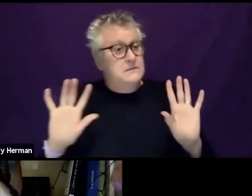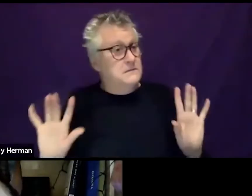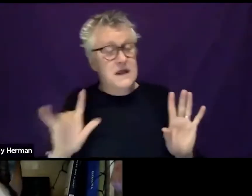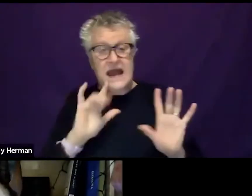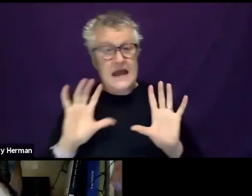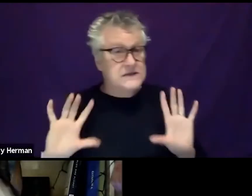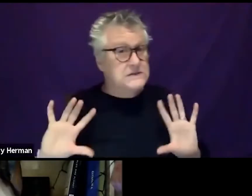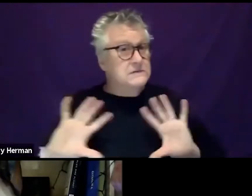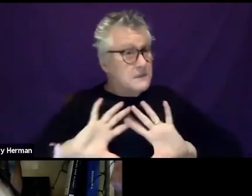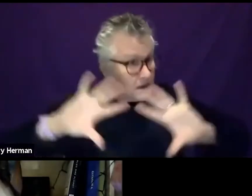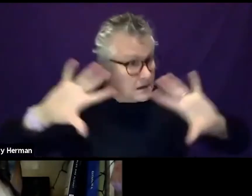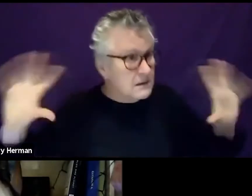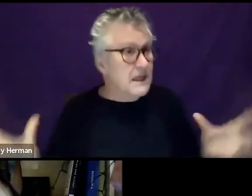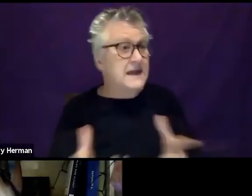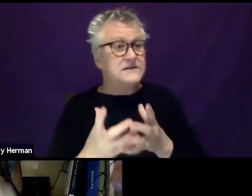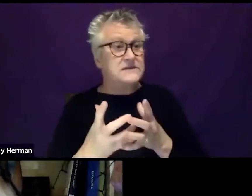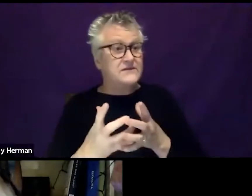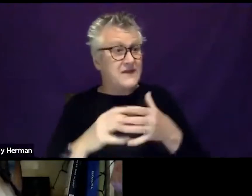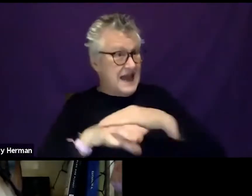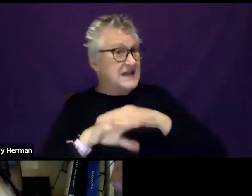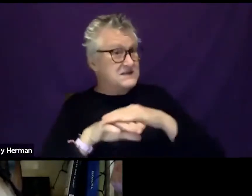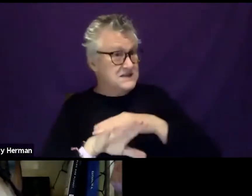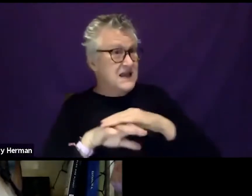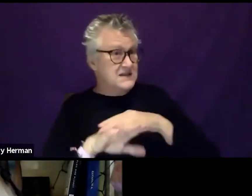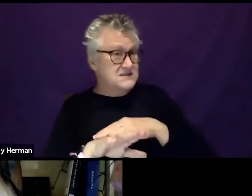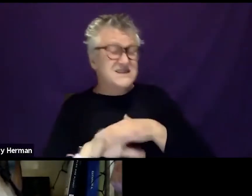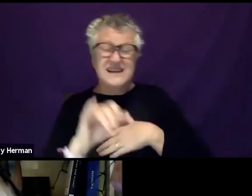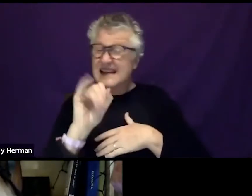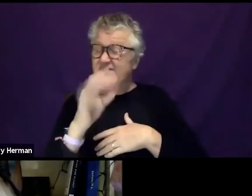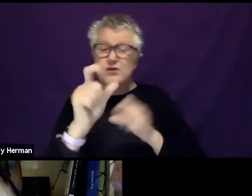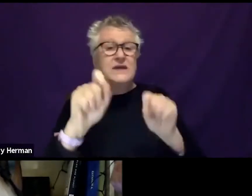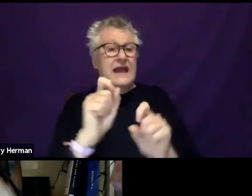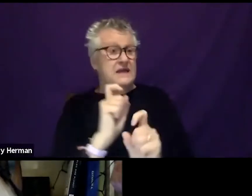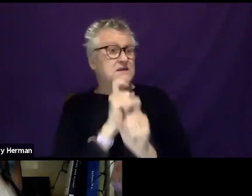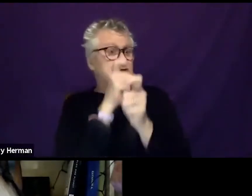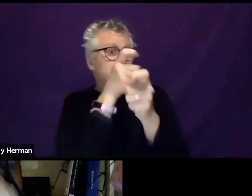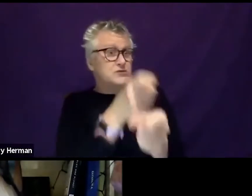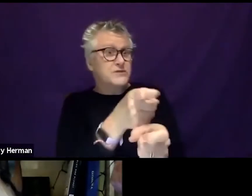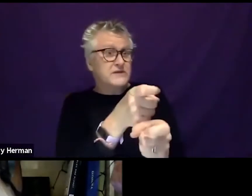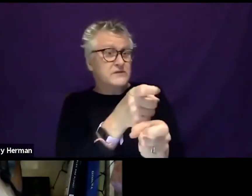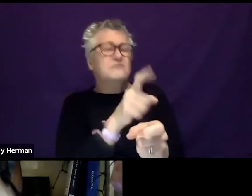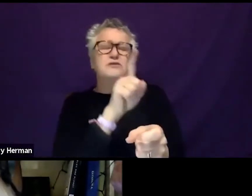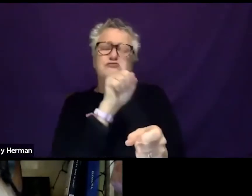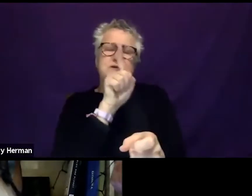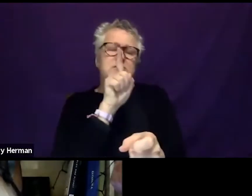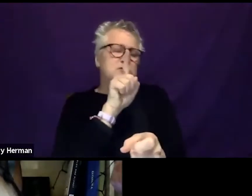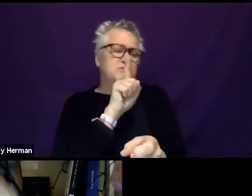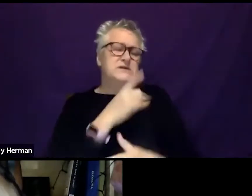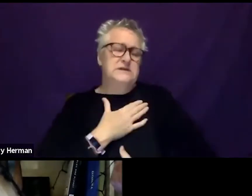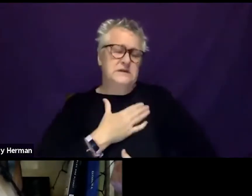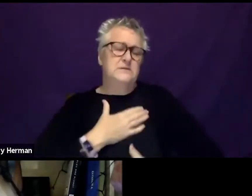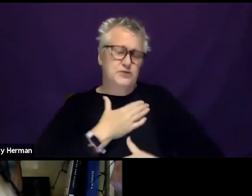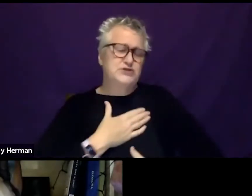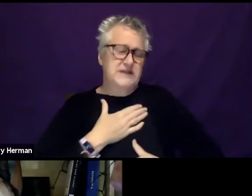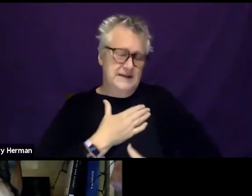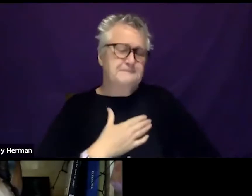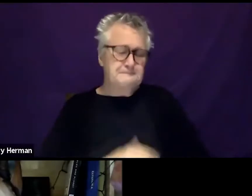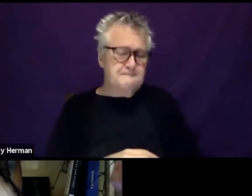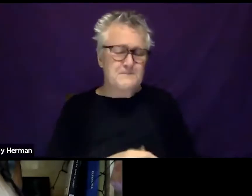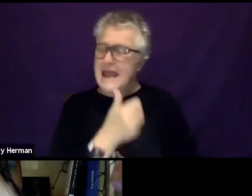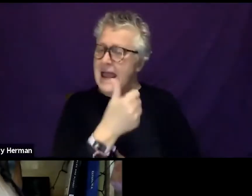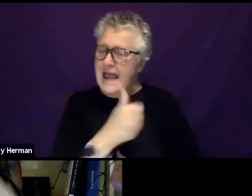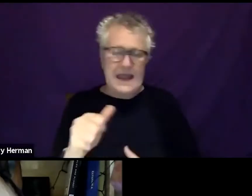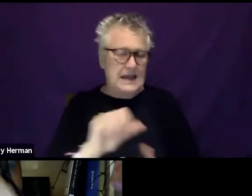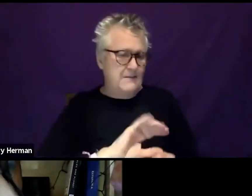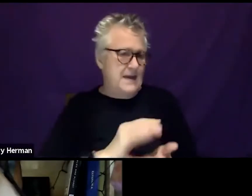access. If you can contribute to support that, we would really appreciate that. Amy,